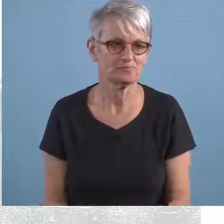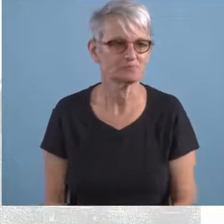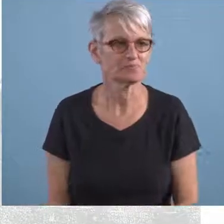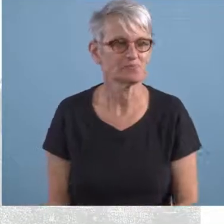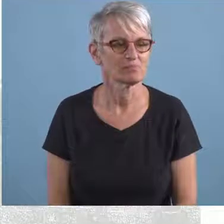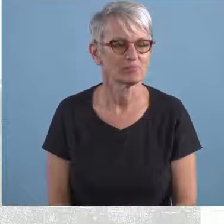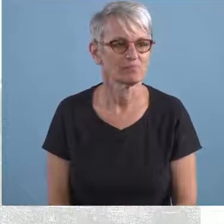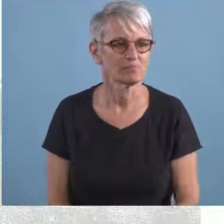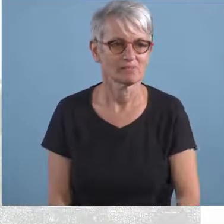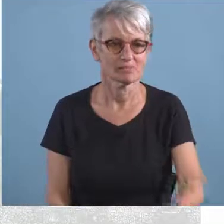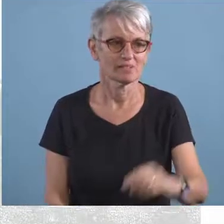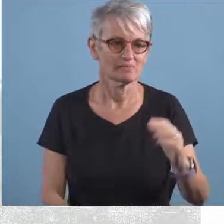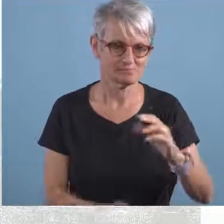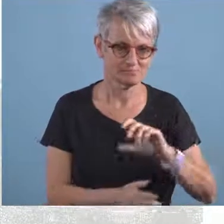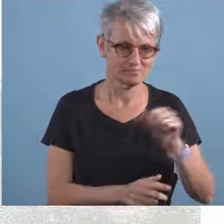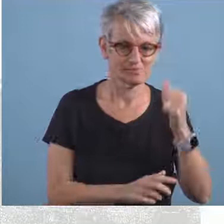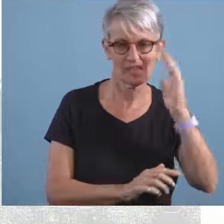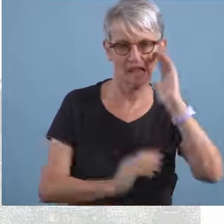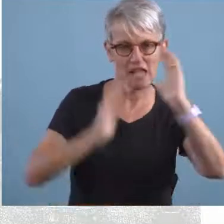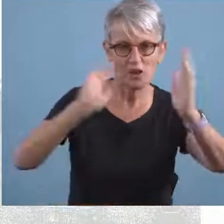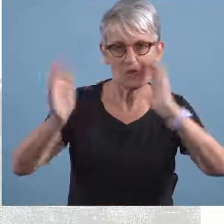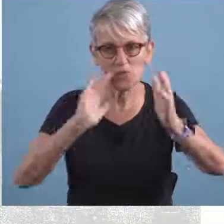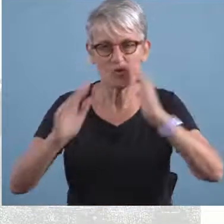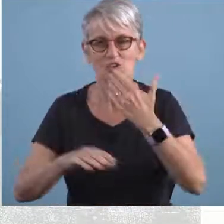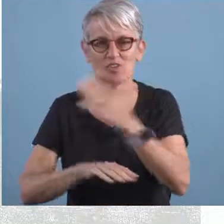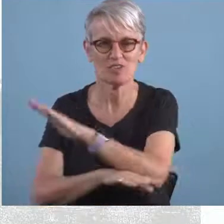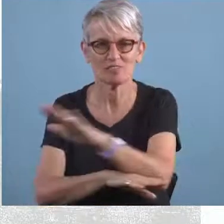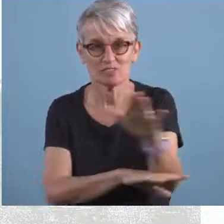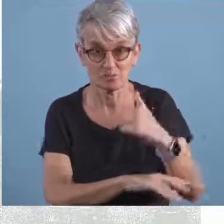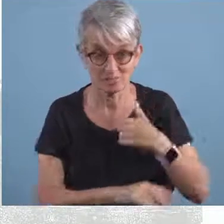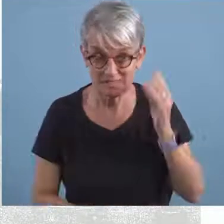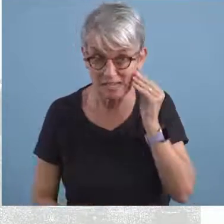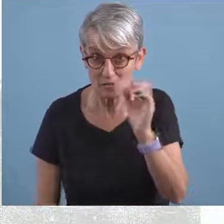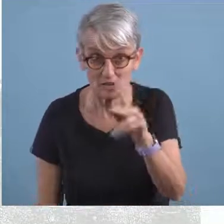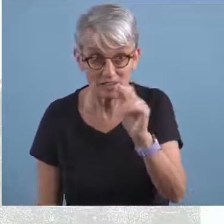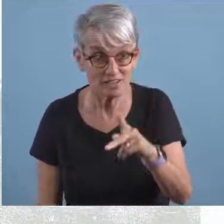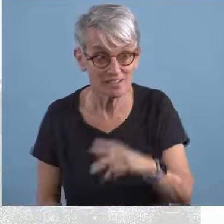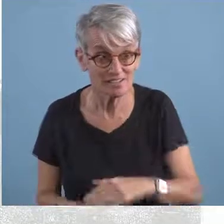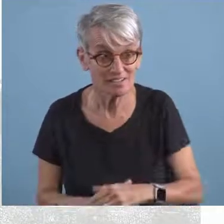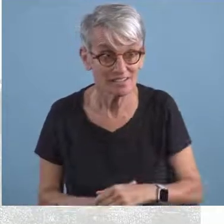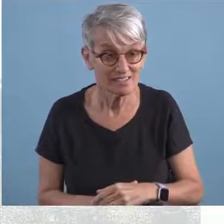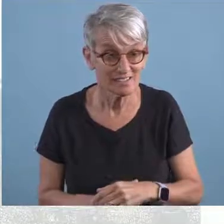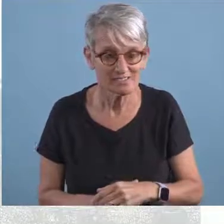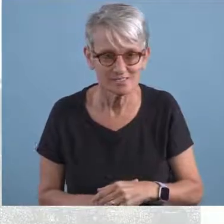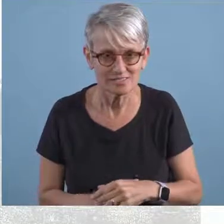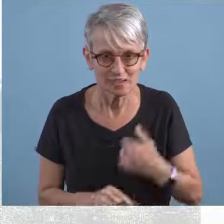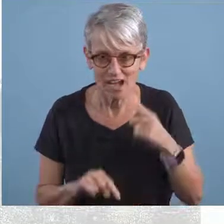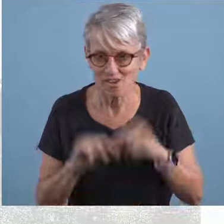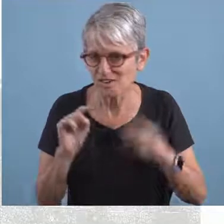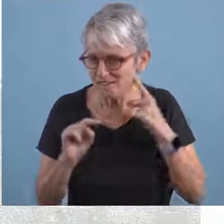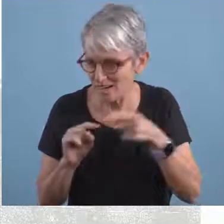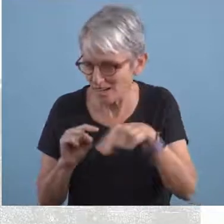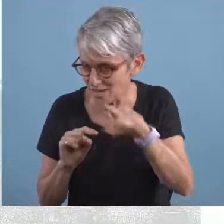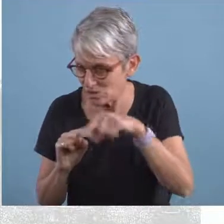Well, hi, everyone. Good afternoon. Do I sound okay? If I don't hear otherwise, I'll